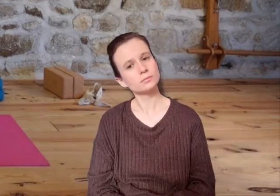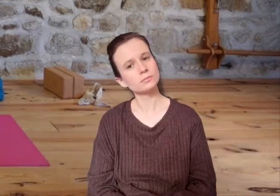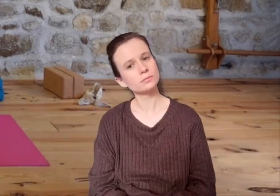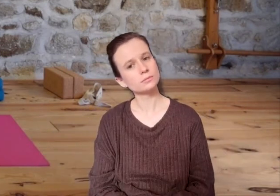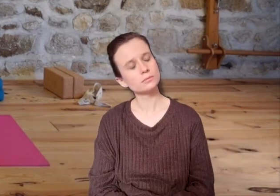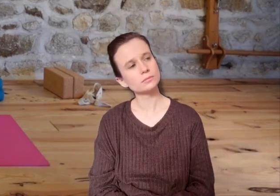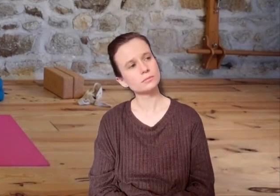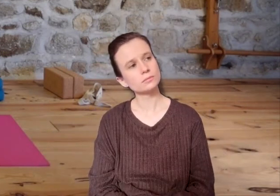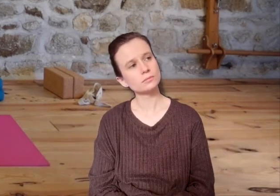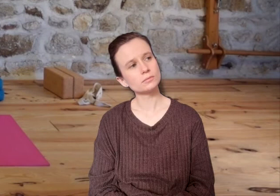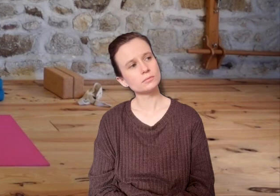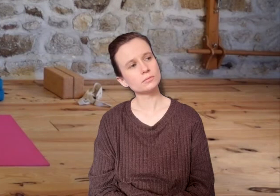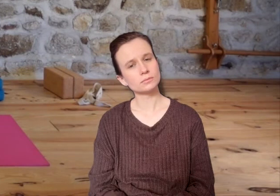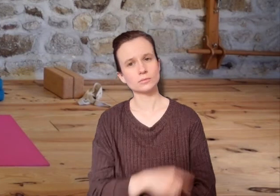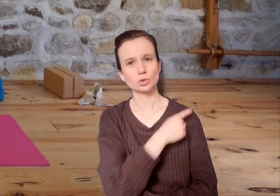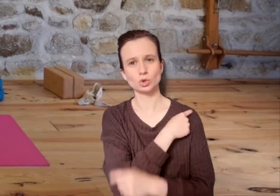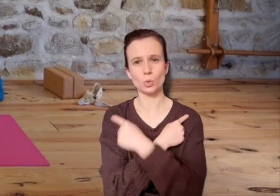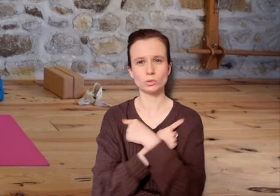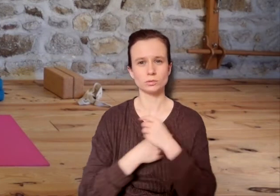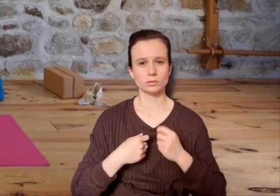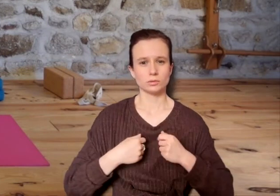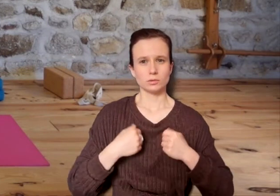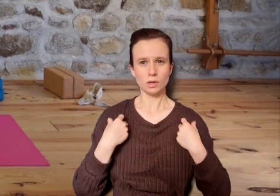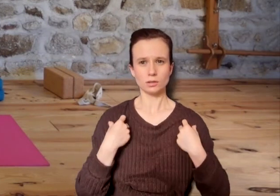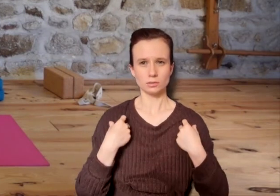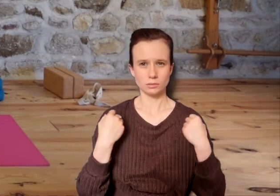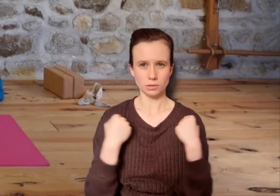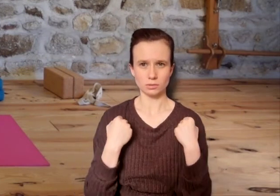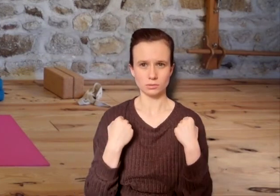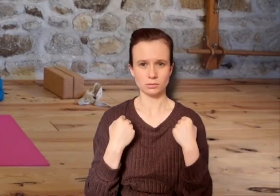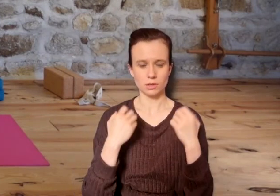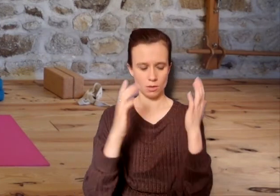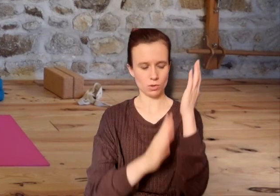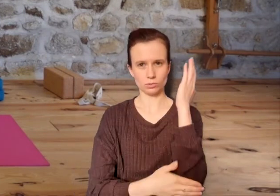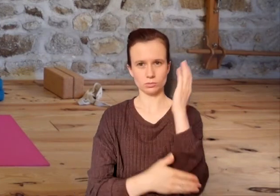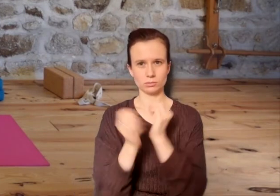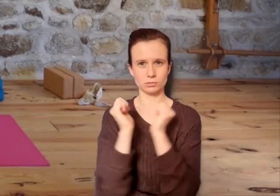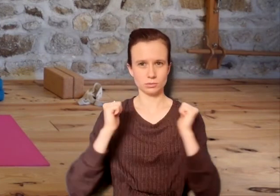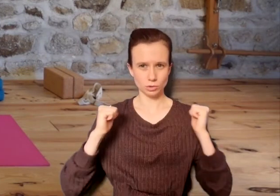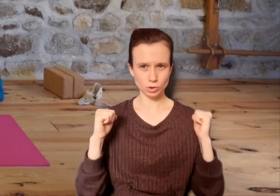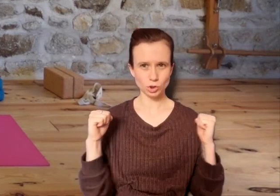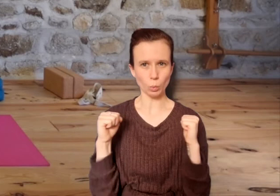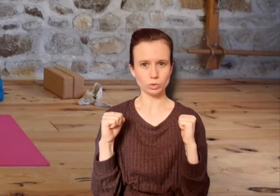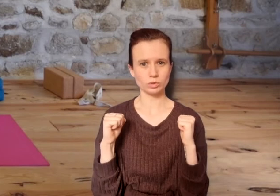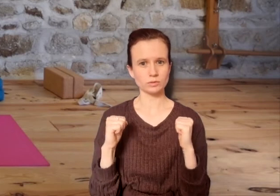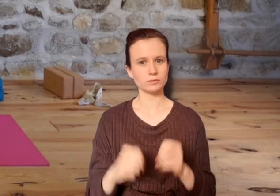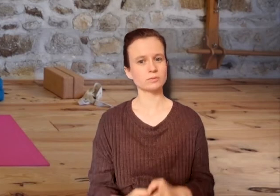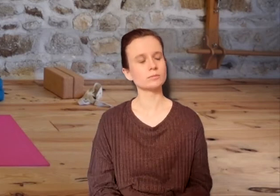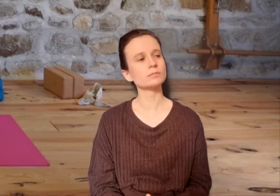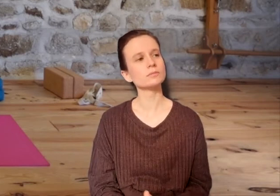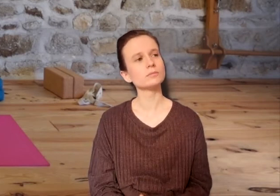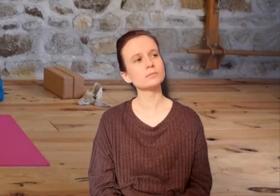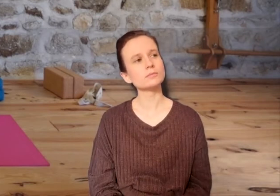back. You want to keep those shoulders nice and tight. You want to keep those elbows fairly close. And you're going